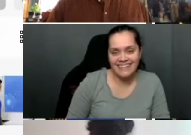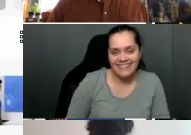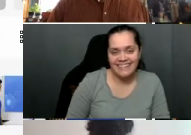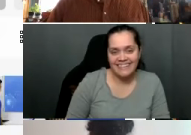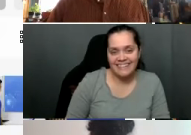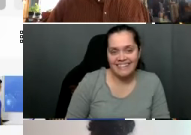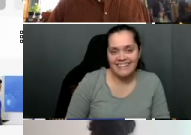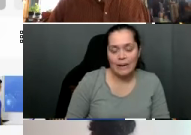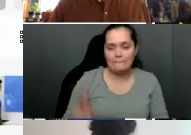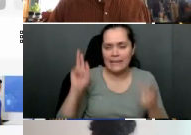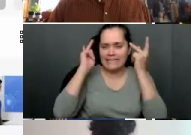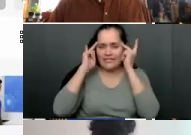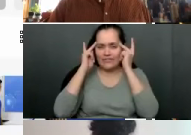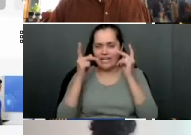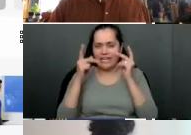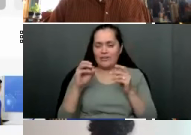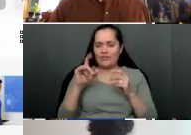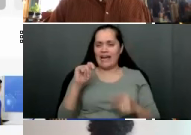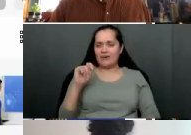Because it's freaking her out.